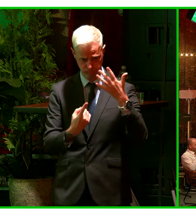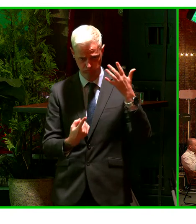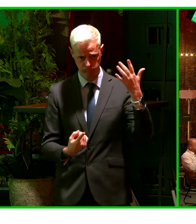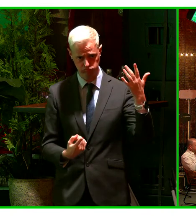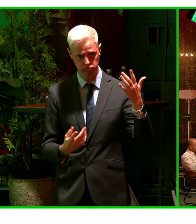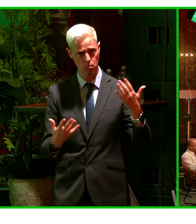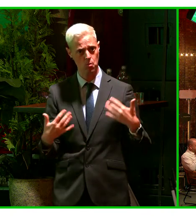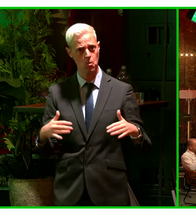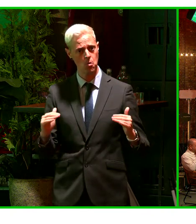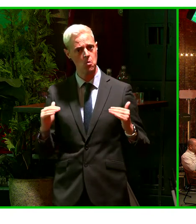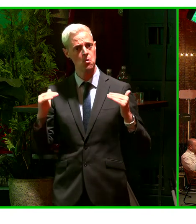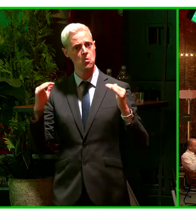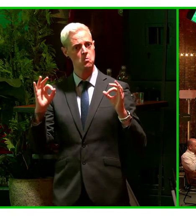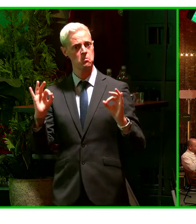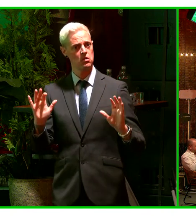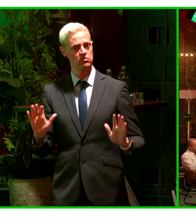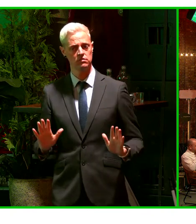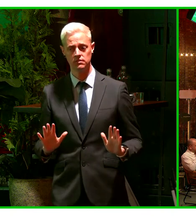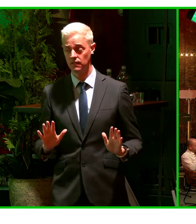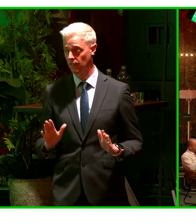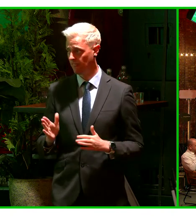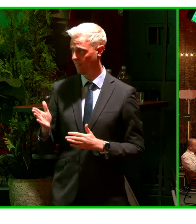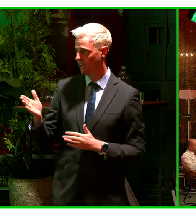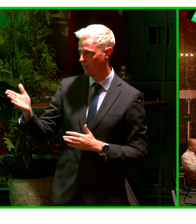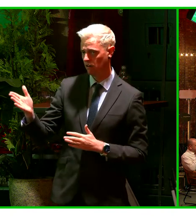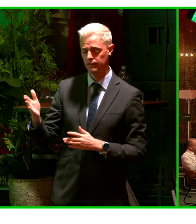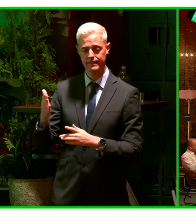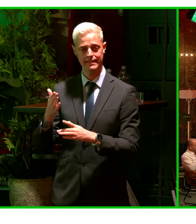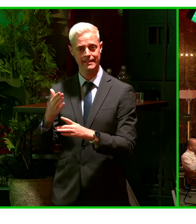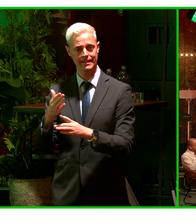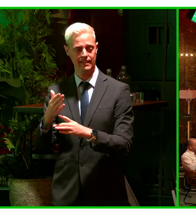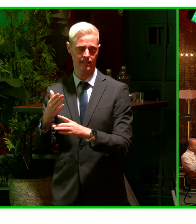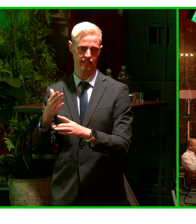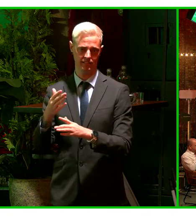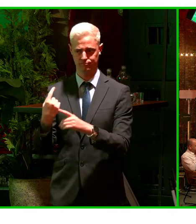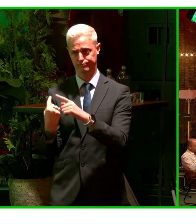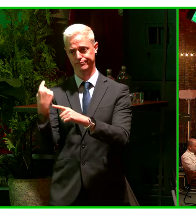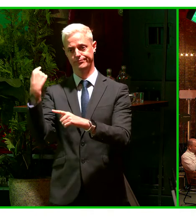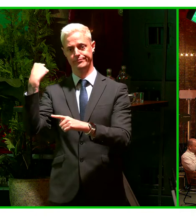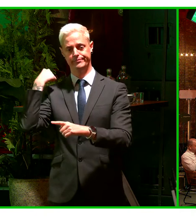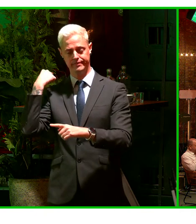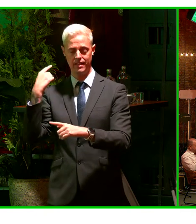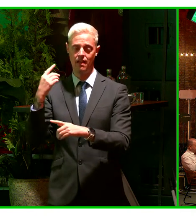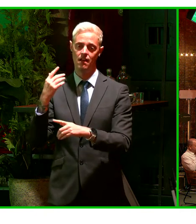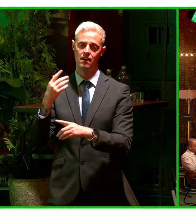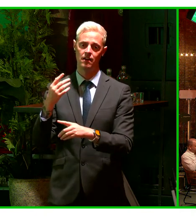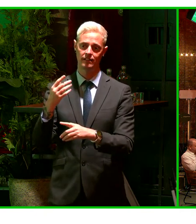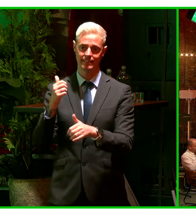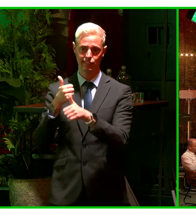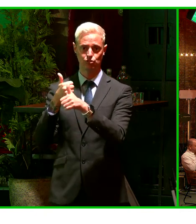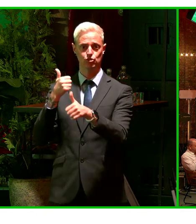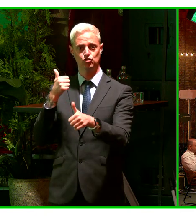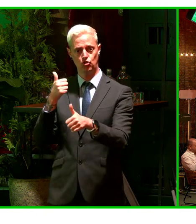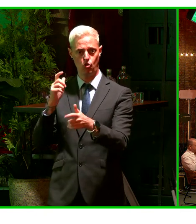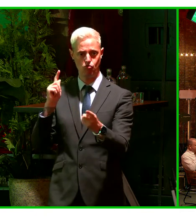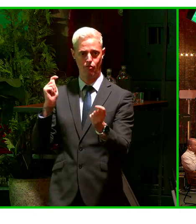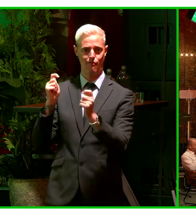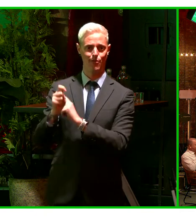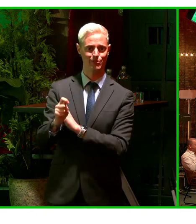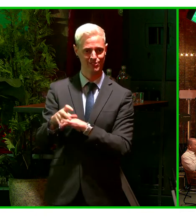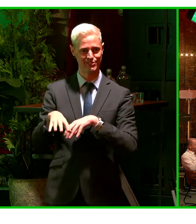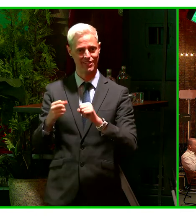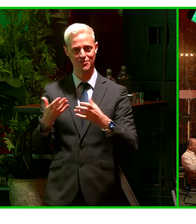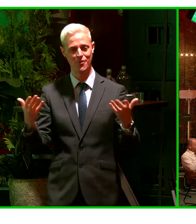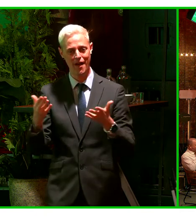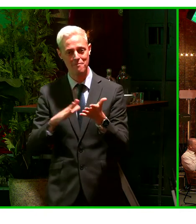The previous panelist said that the Industrial Revolution started in Manchester. As a Lancashire lad, I'd say it started in Lancashire. But wherever